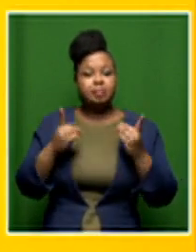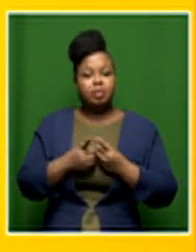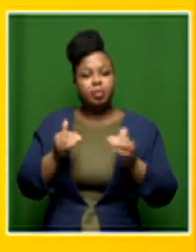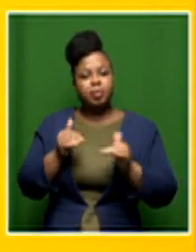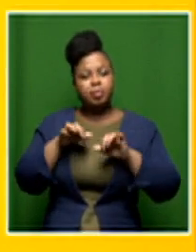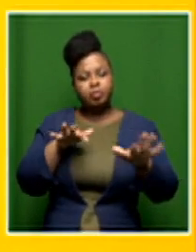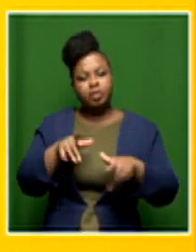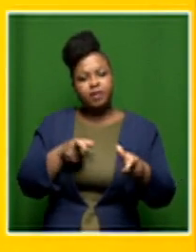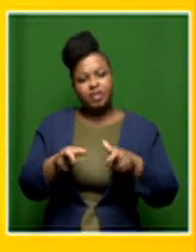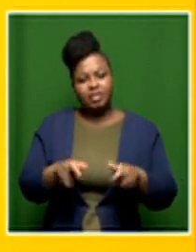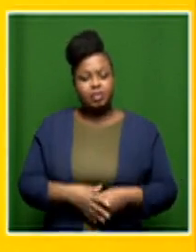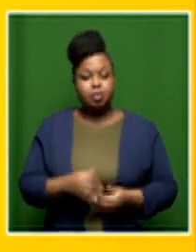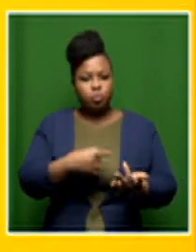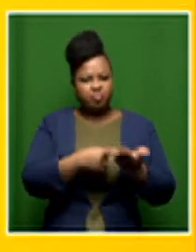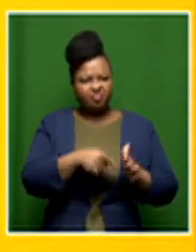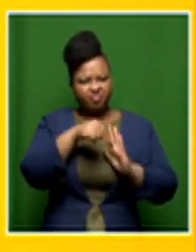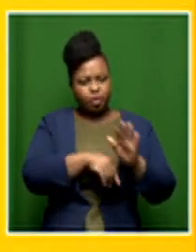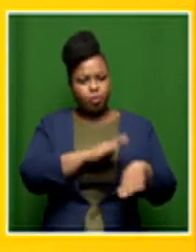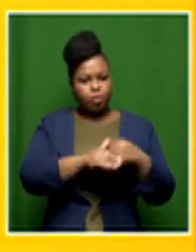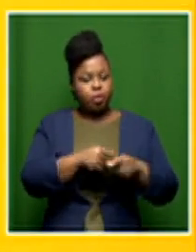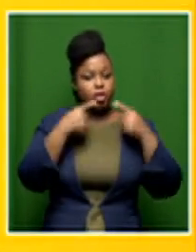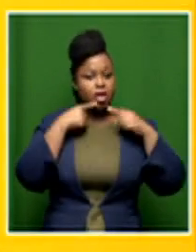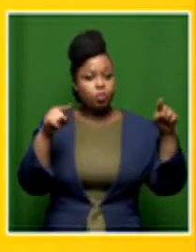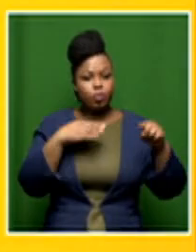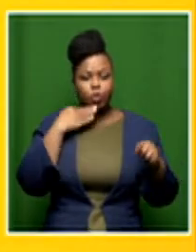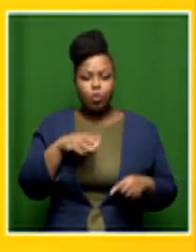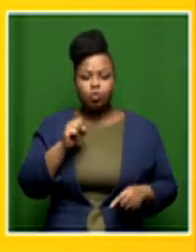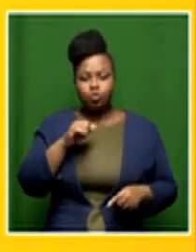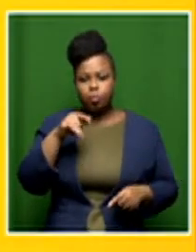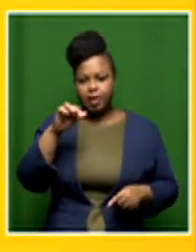Management and Governance, talking to us about the announcement about Supra Mahumapelo. All right.